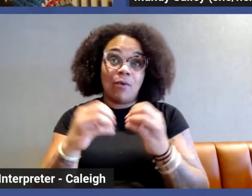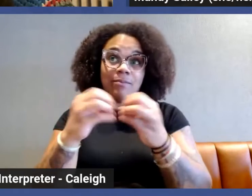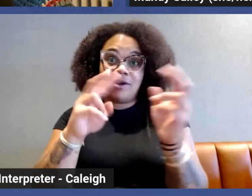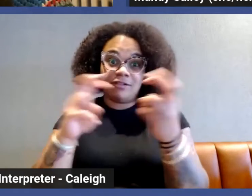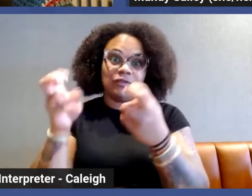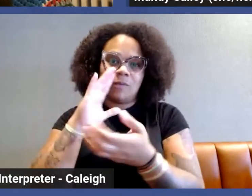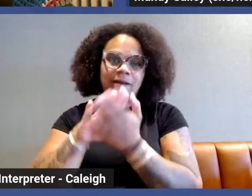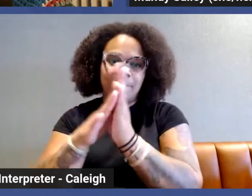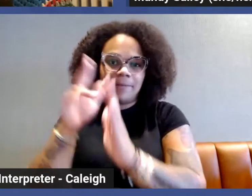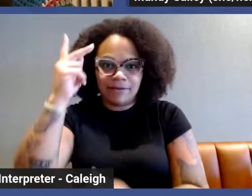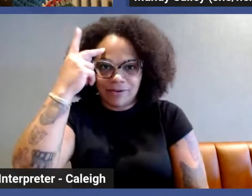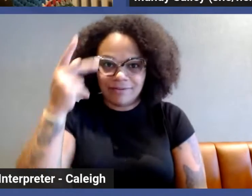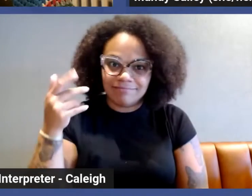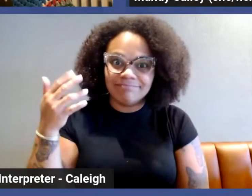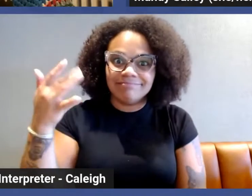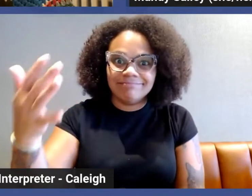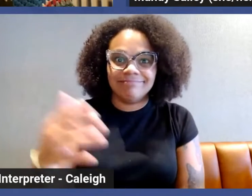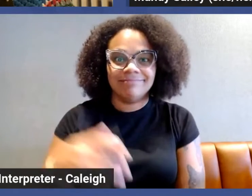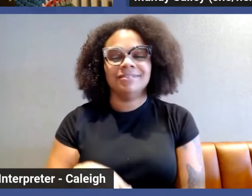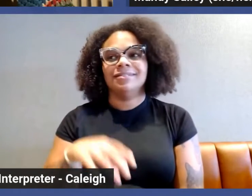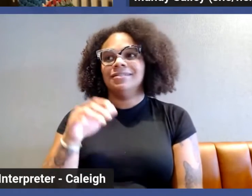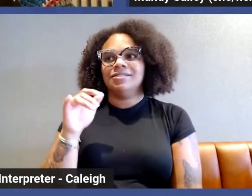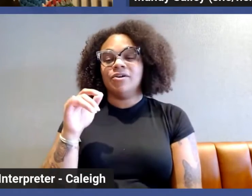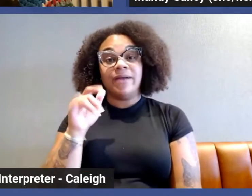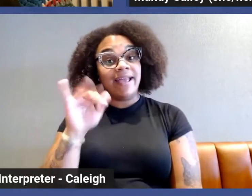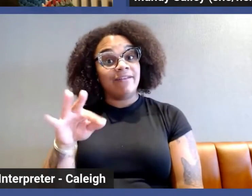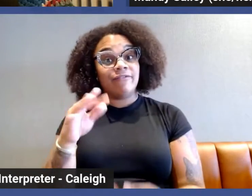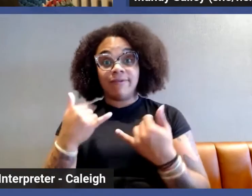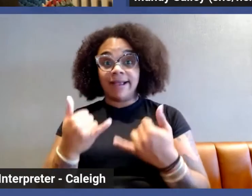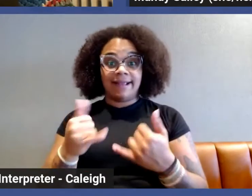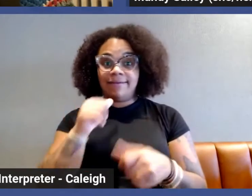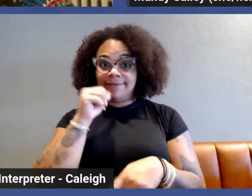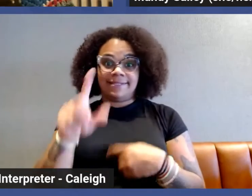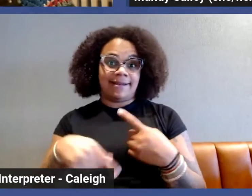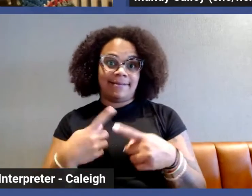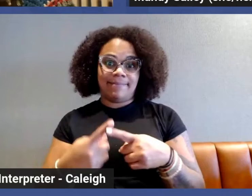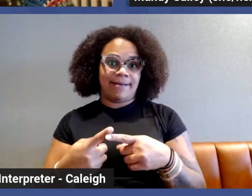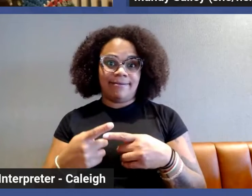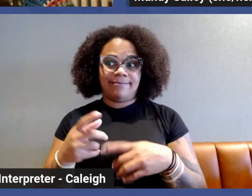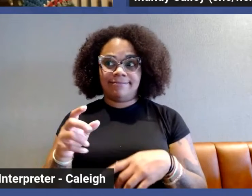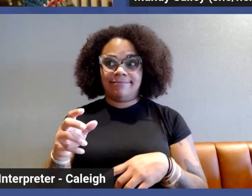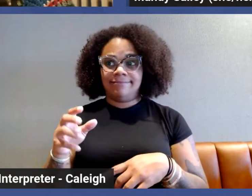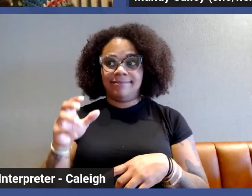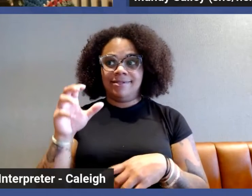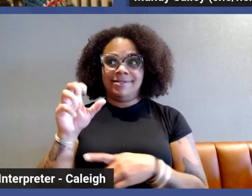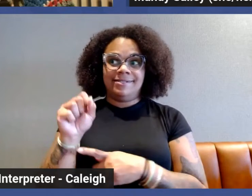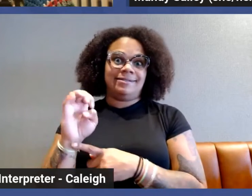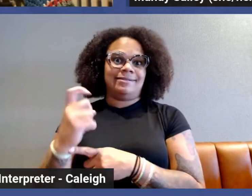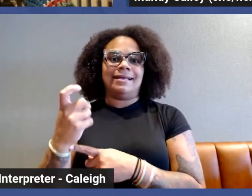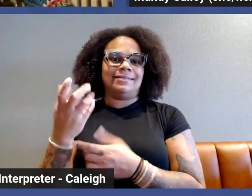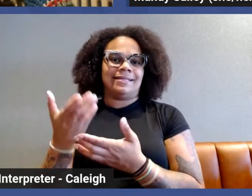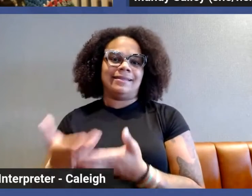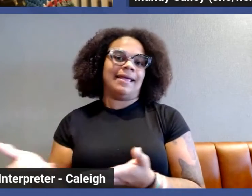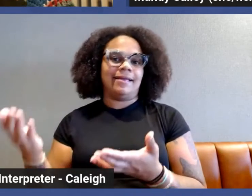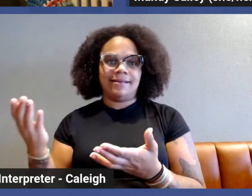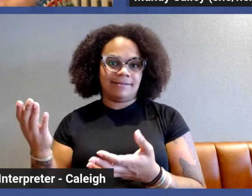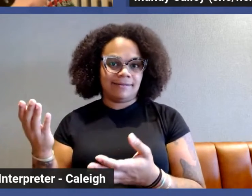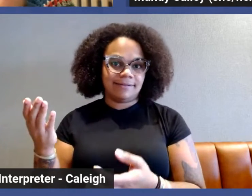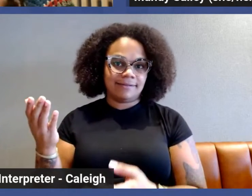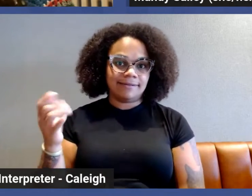So it's, even if it's not about other sex things, um, Hmm.